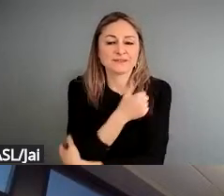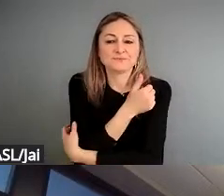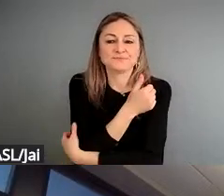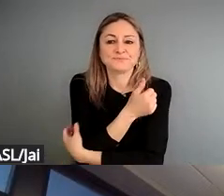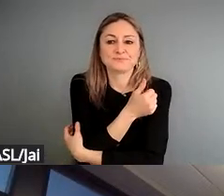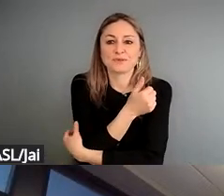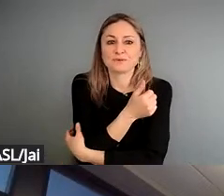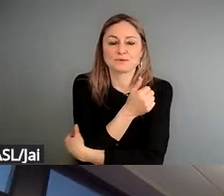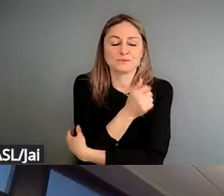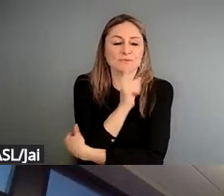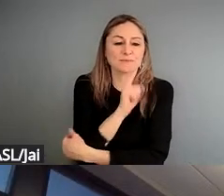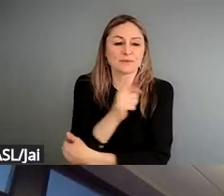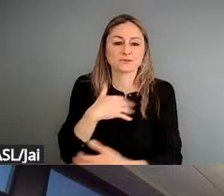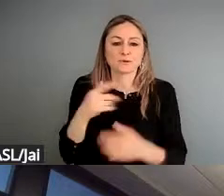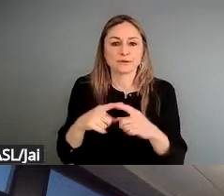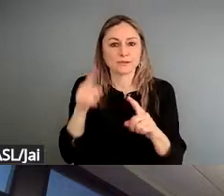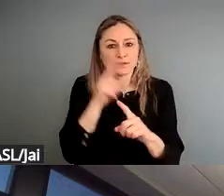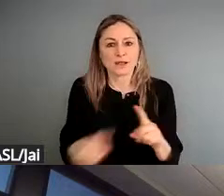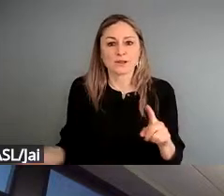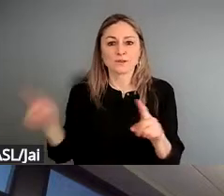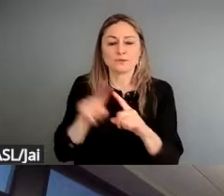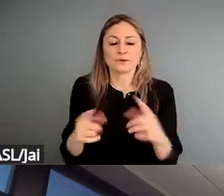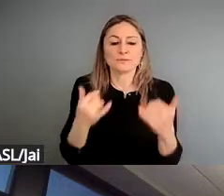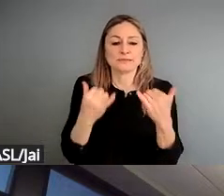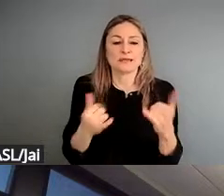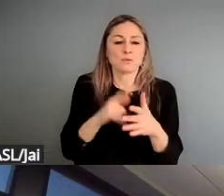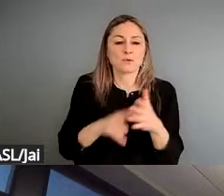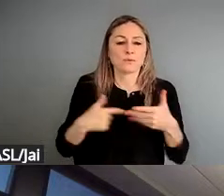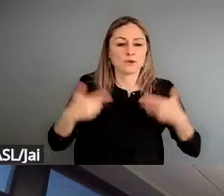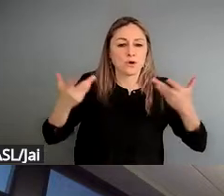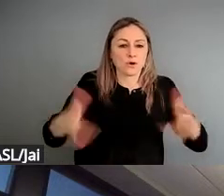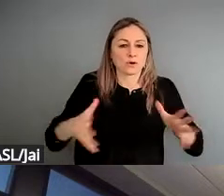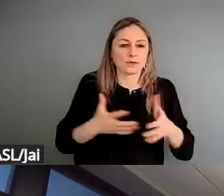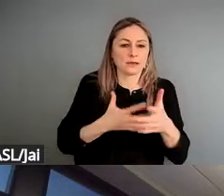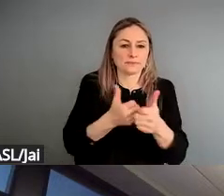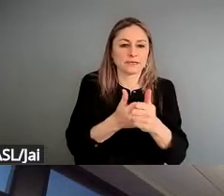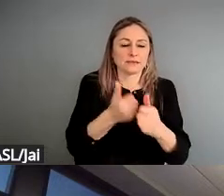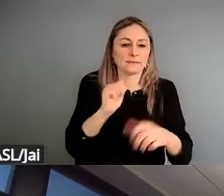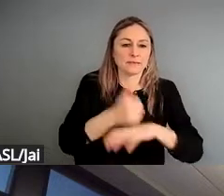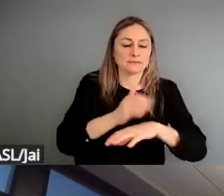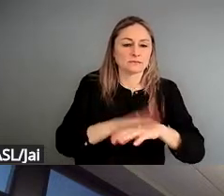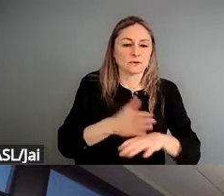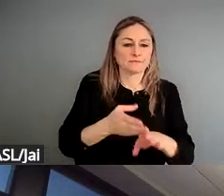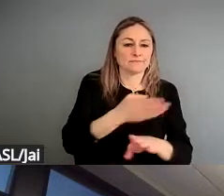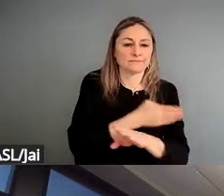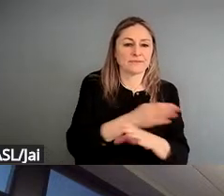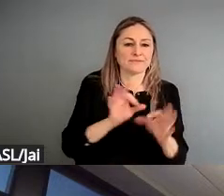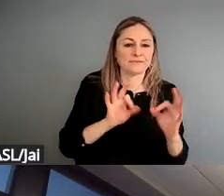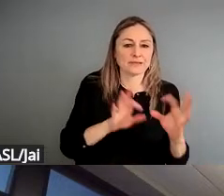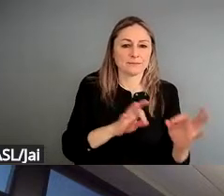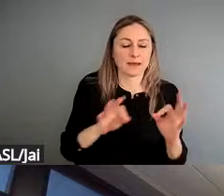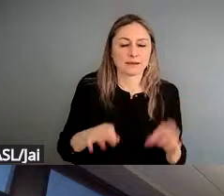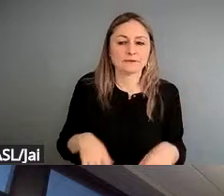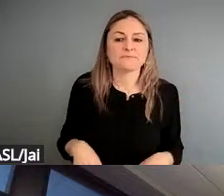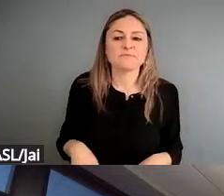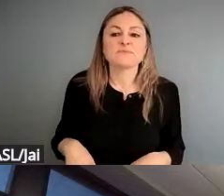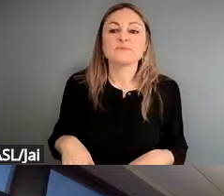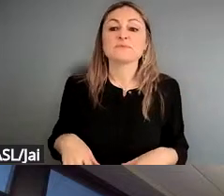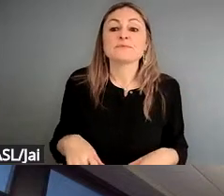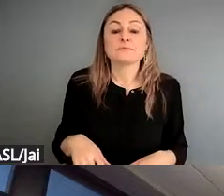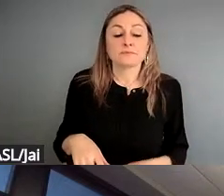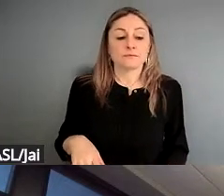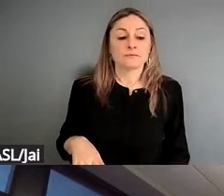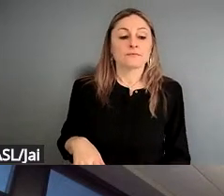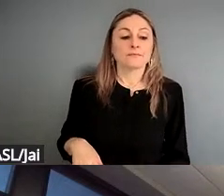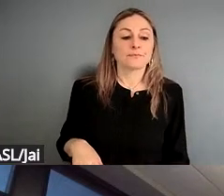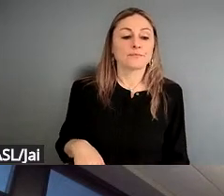we do our loop back here and share what we've updated based on your feedback. So from MA